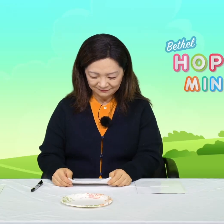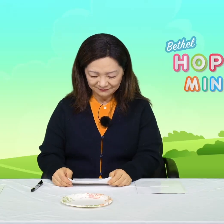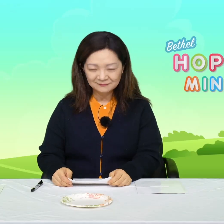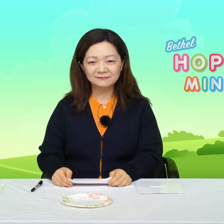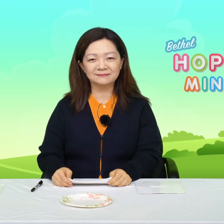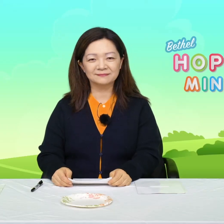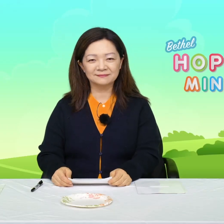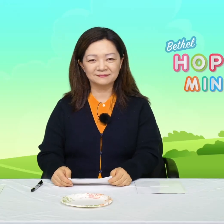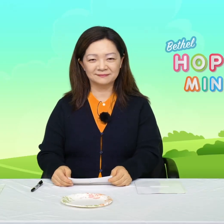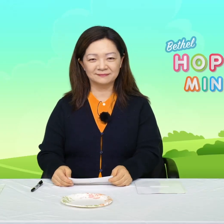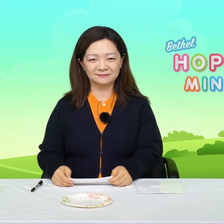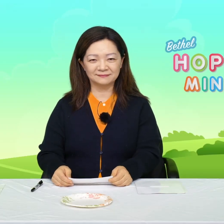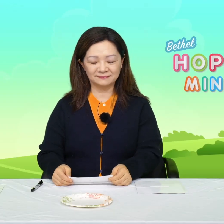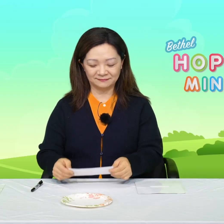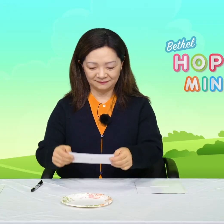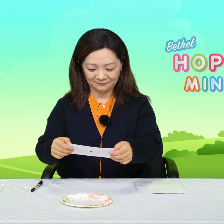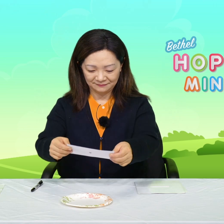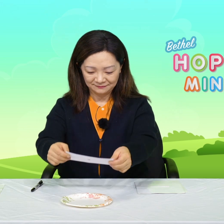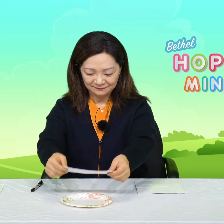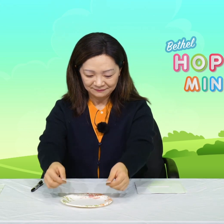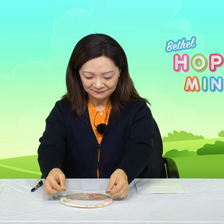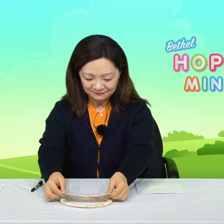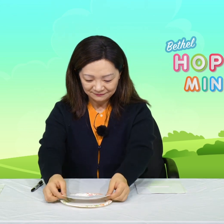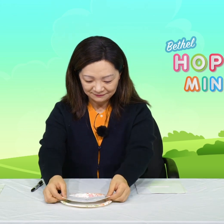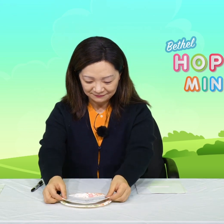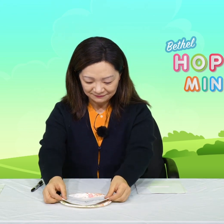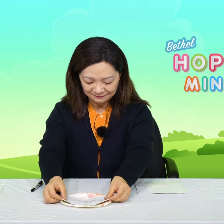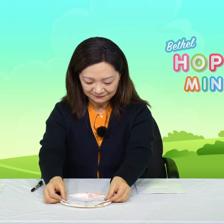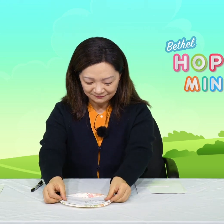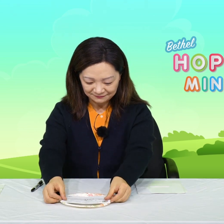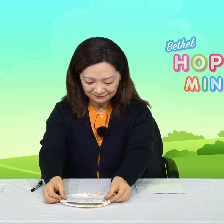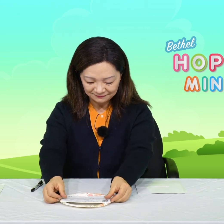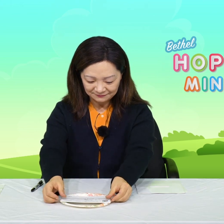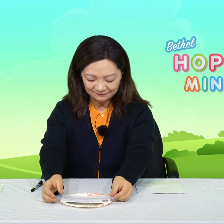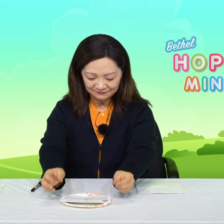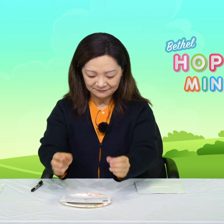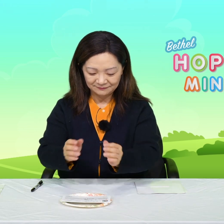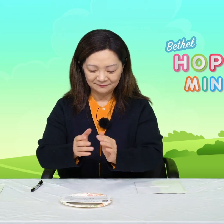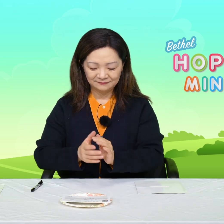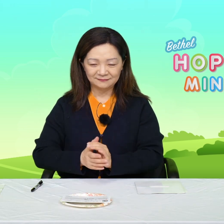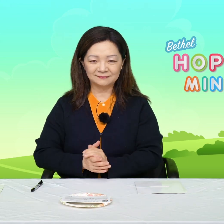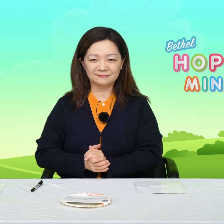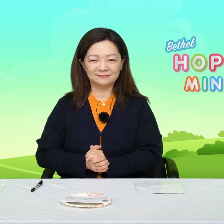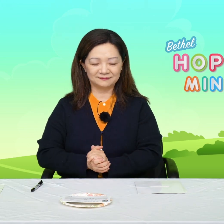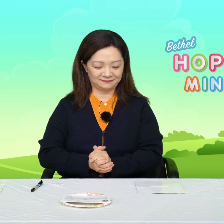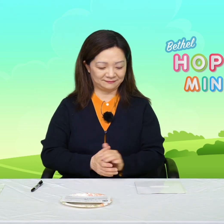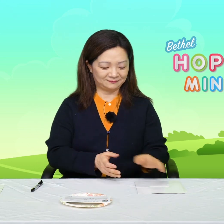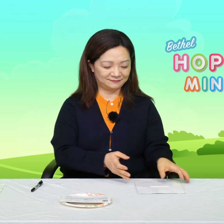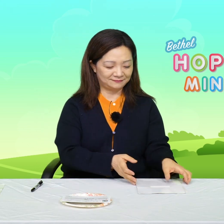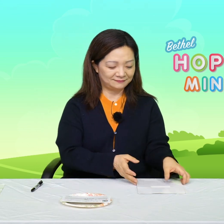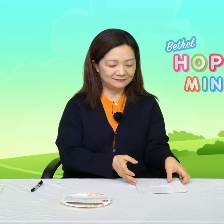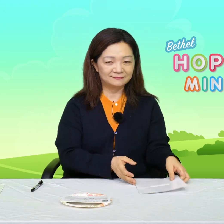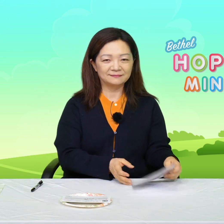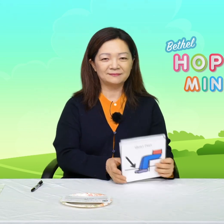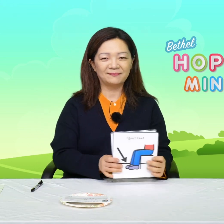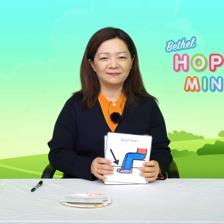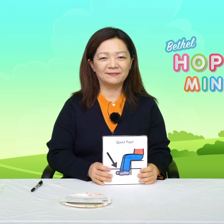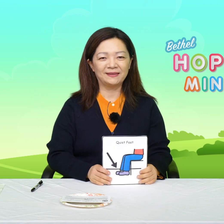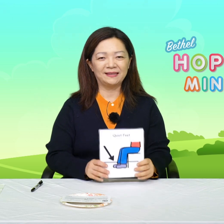Step 5. Use your two hands and place the offering to the plate.